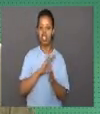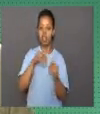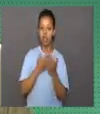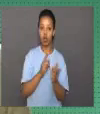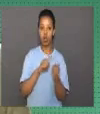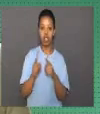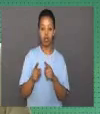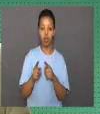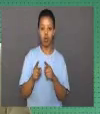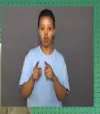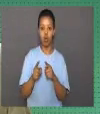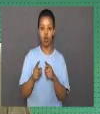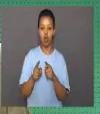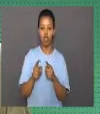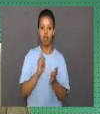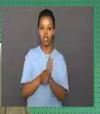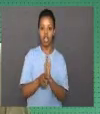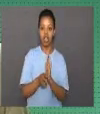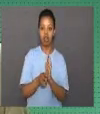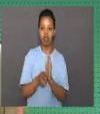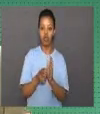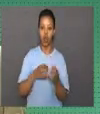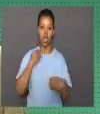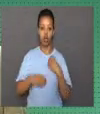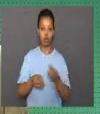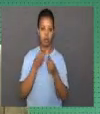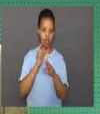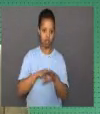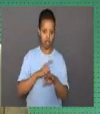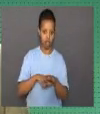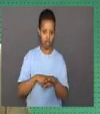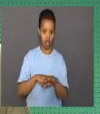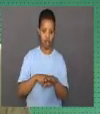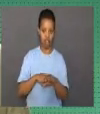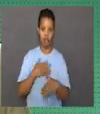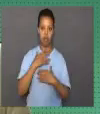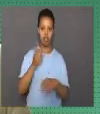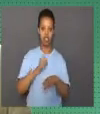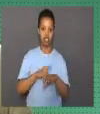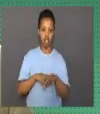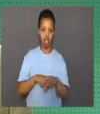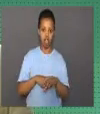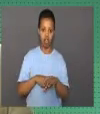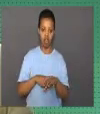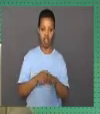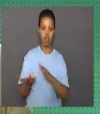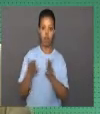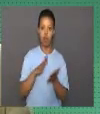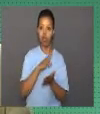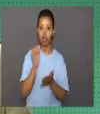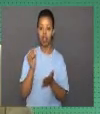organism feeds, excretes, respires, or dies and